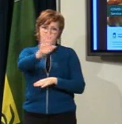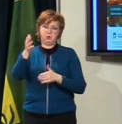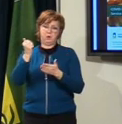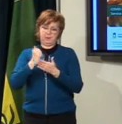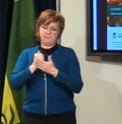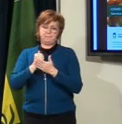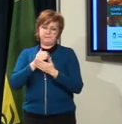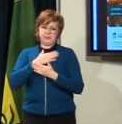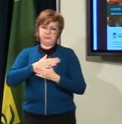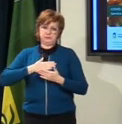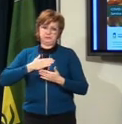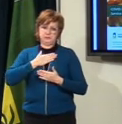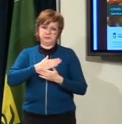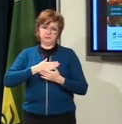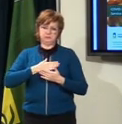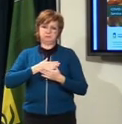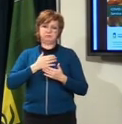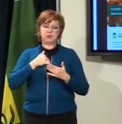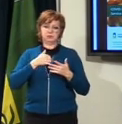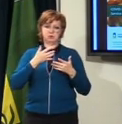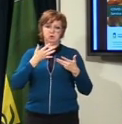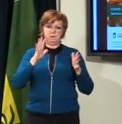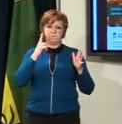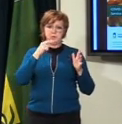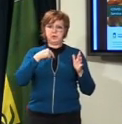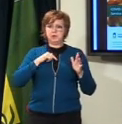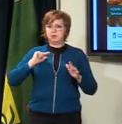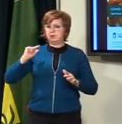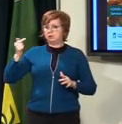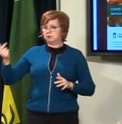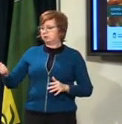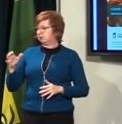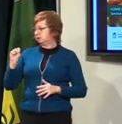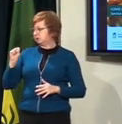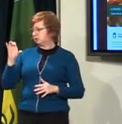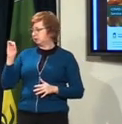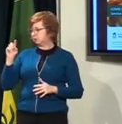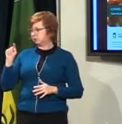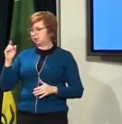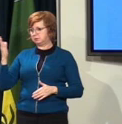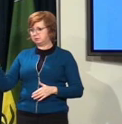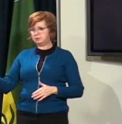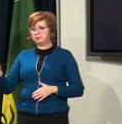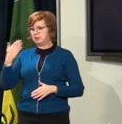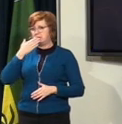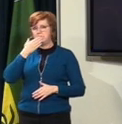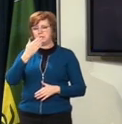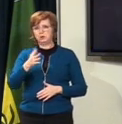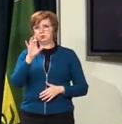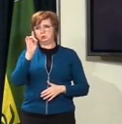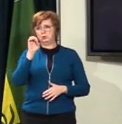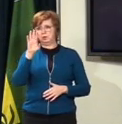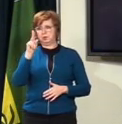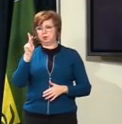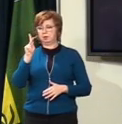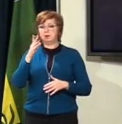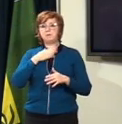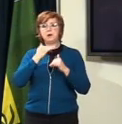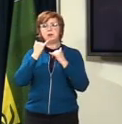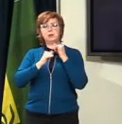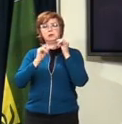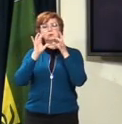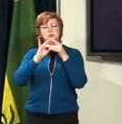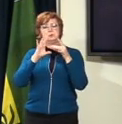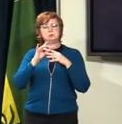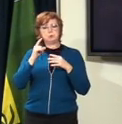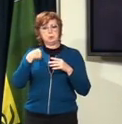I'll stop there and turn it back to Scott. Thanks, Derek. So as I'm going to end by acknowledging that these